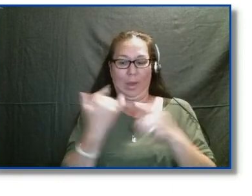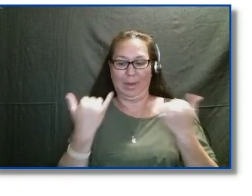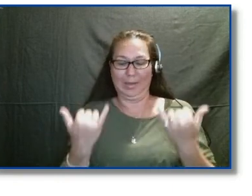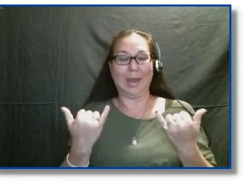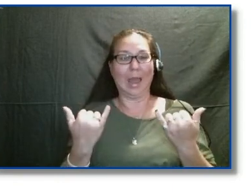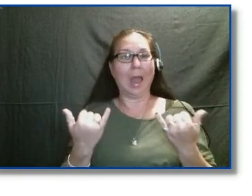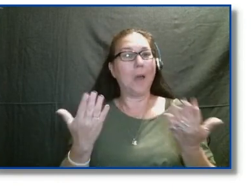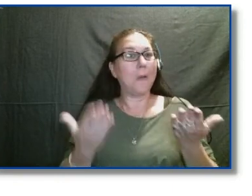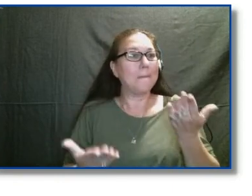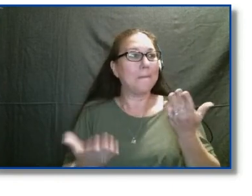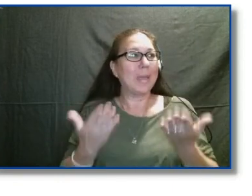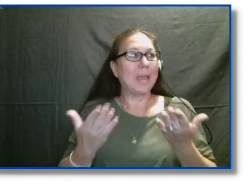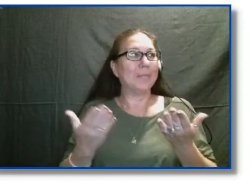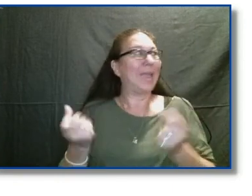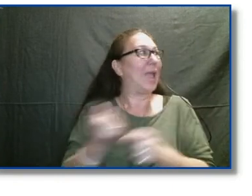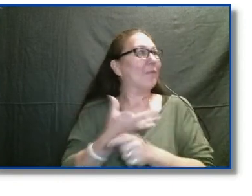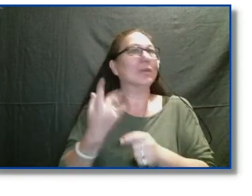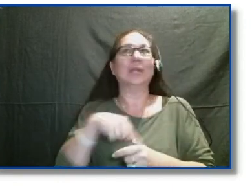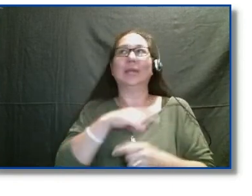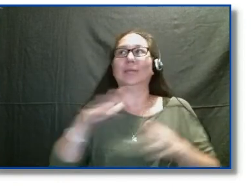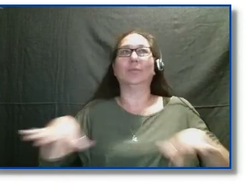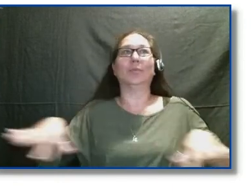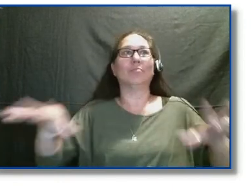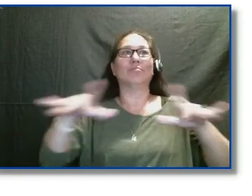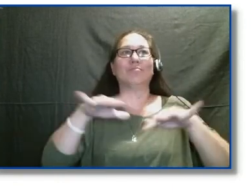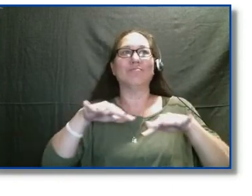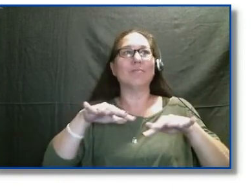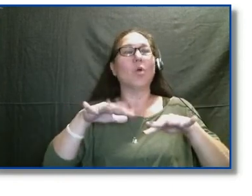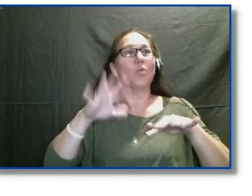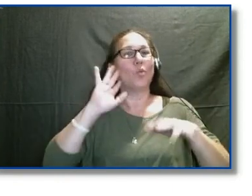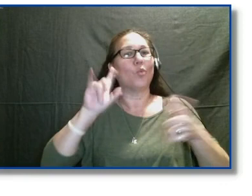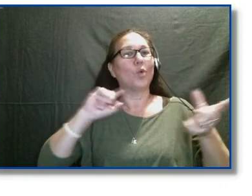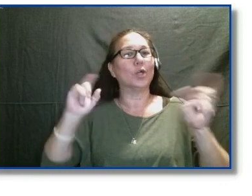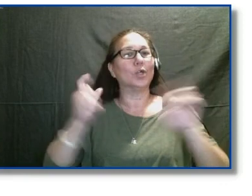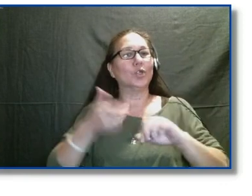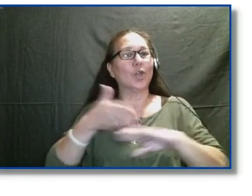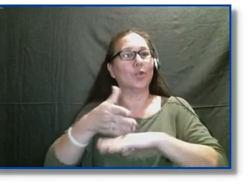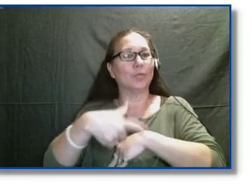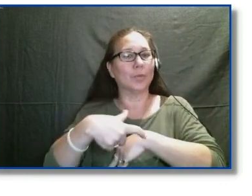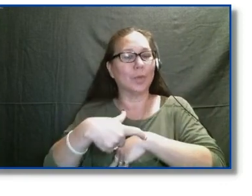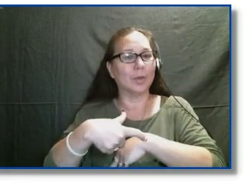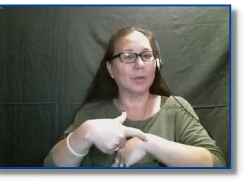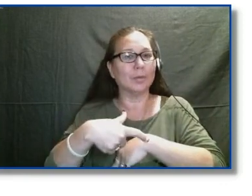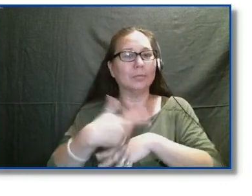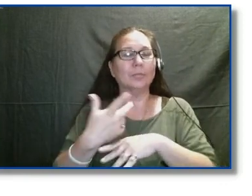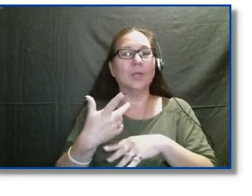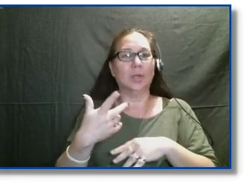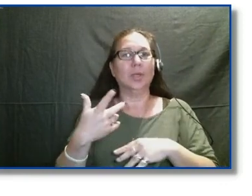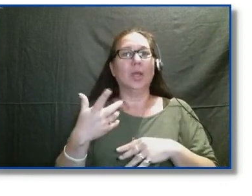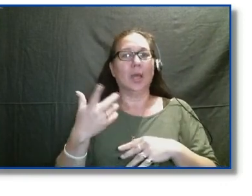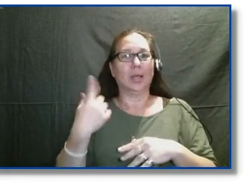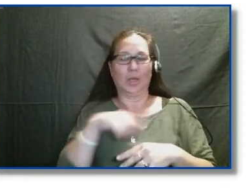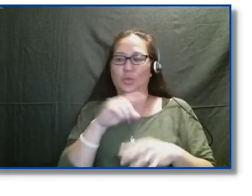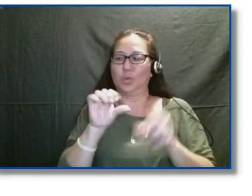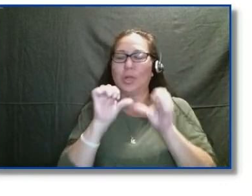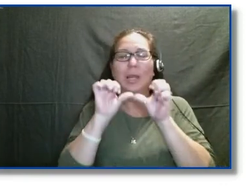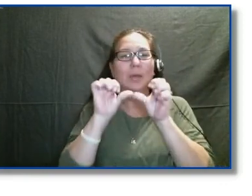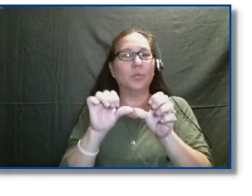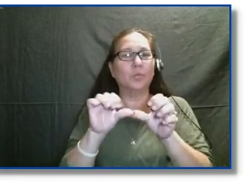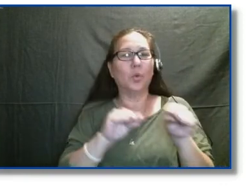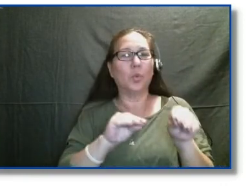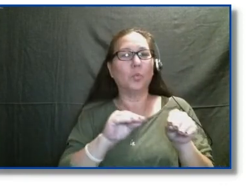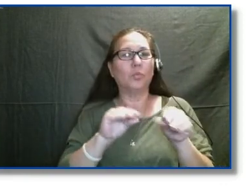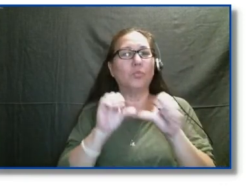so I purposefully created forms that they themselves are in perpetual motion, and they are